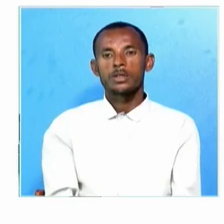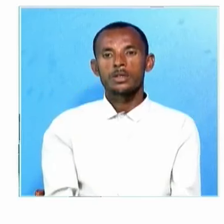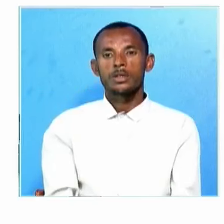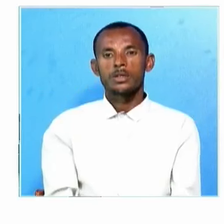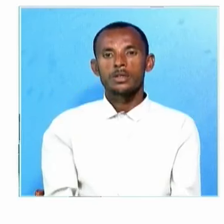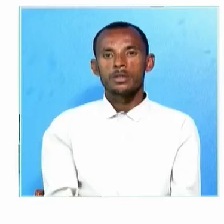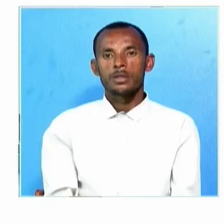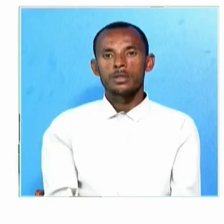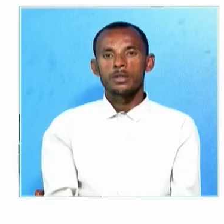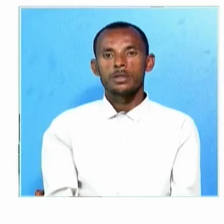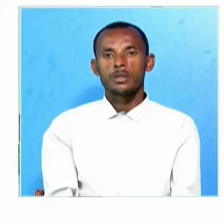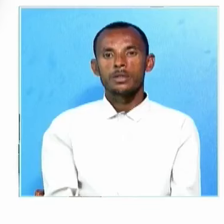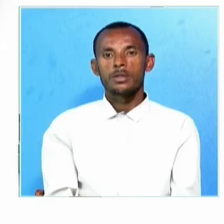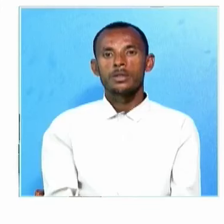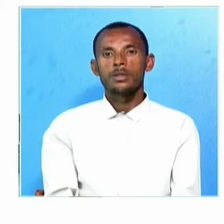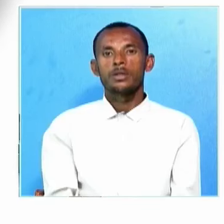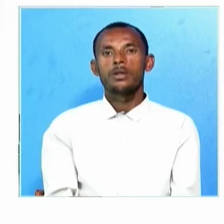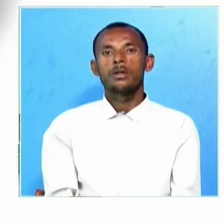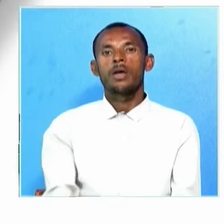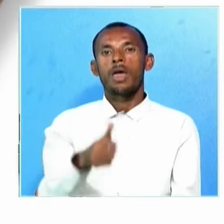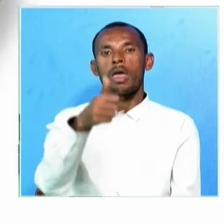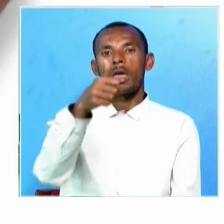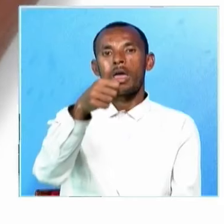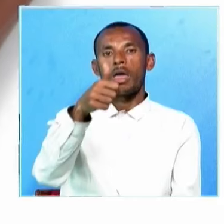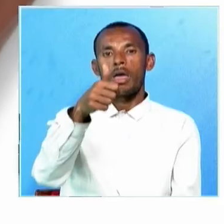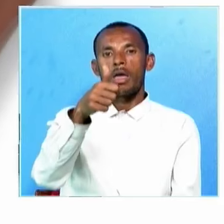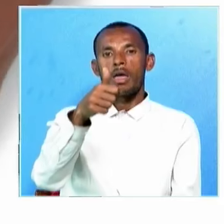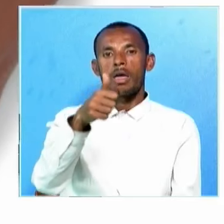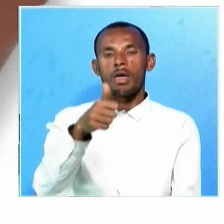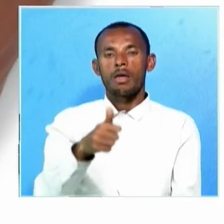two sets A